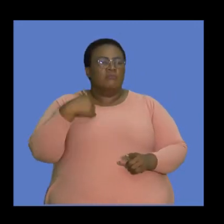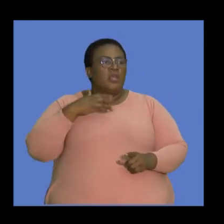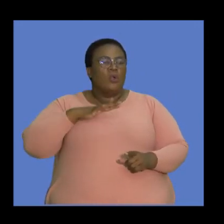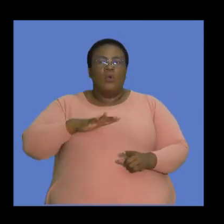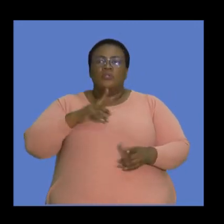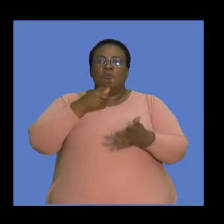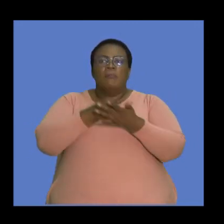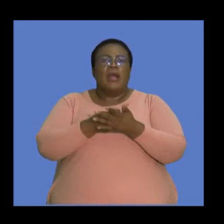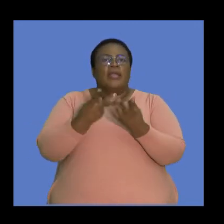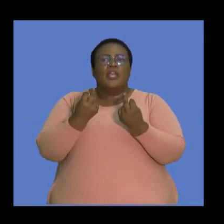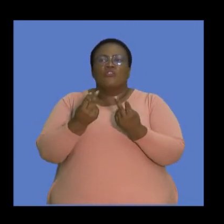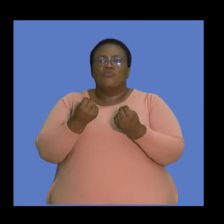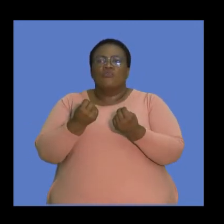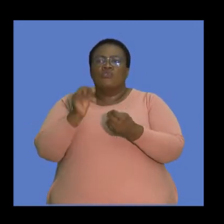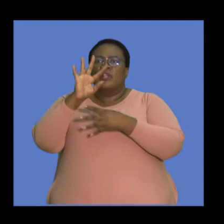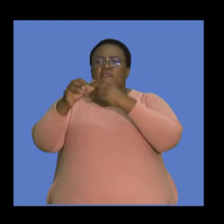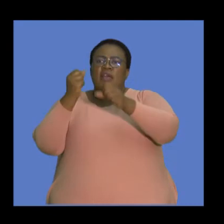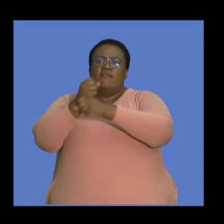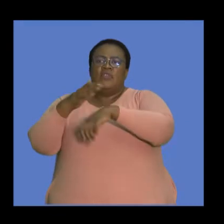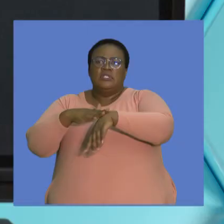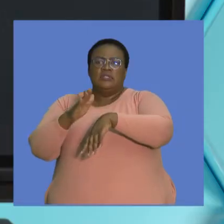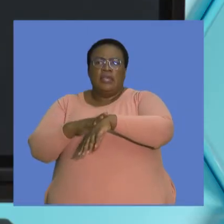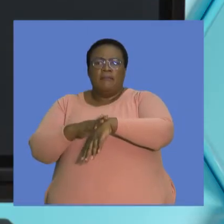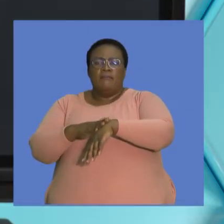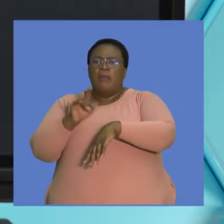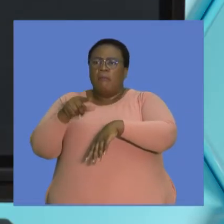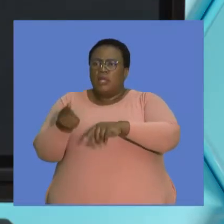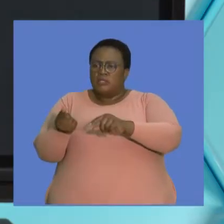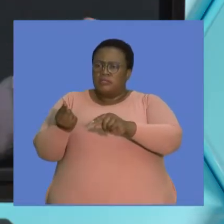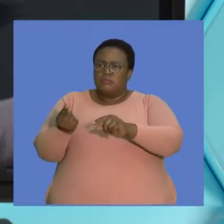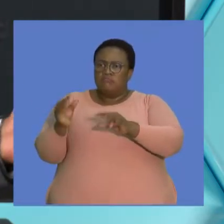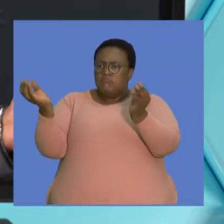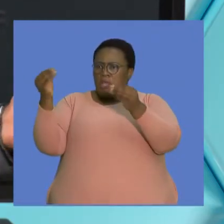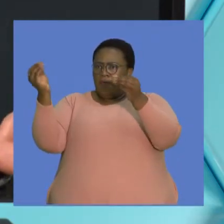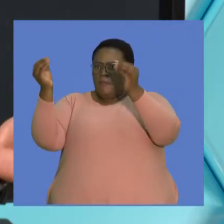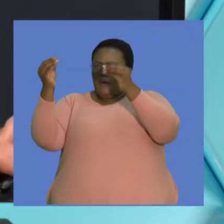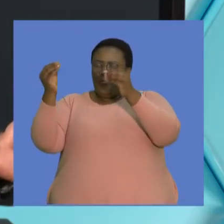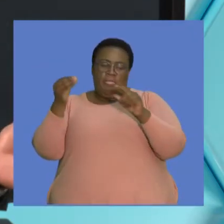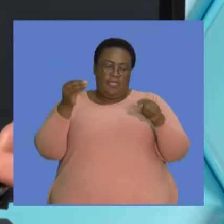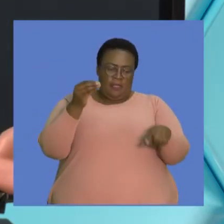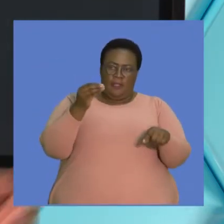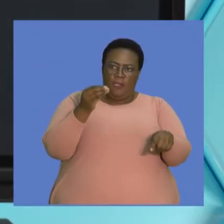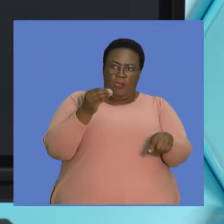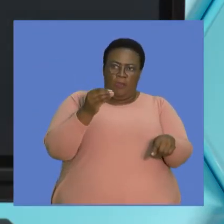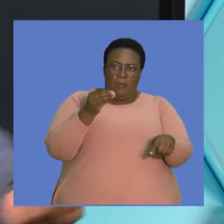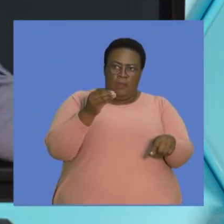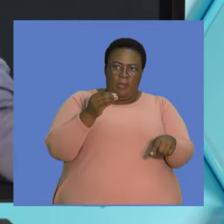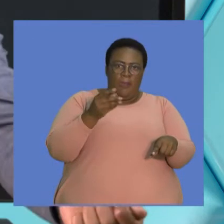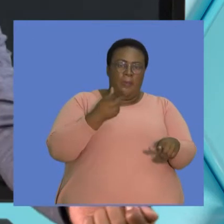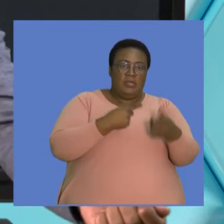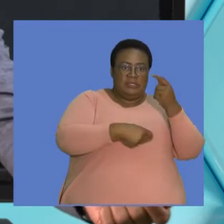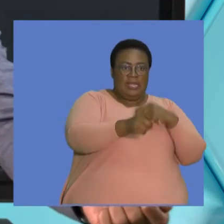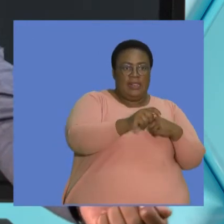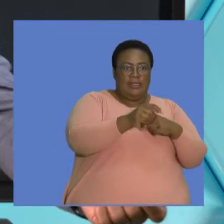does that mean? Guys, I want to buy a new PlayStation in 5 years' time. I must top it up, right? I'm going to sell